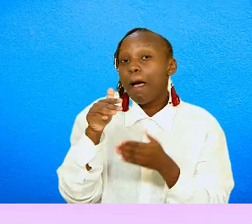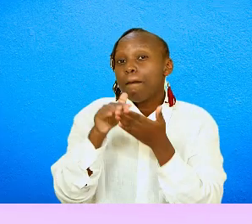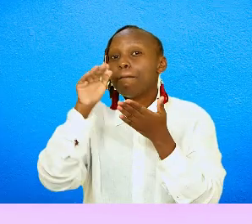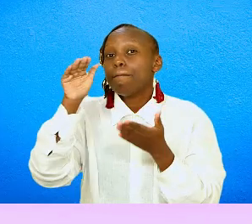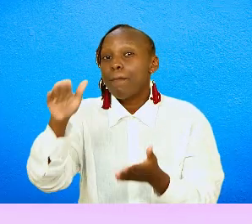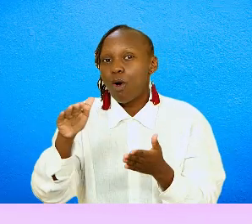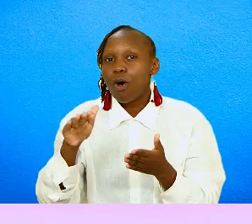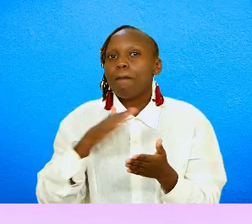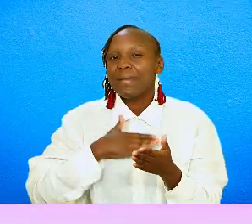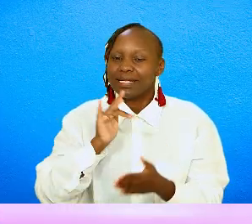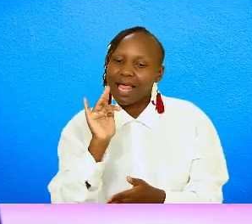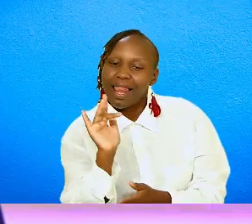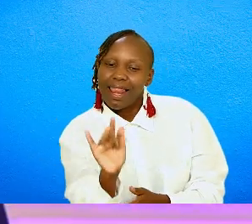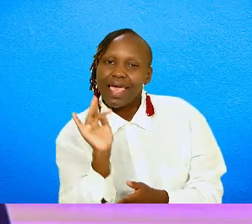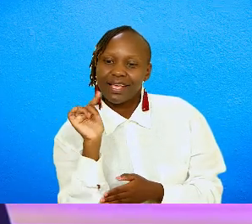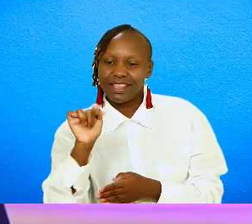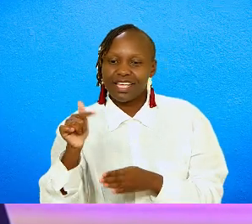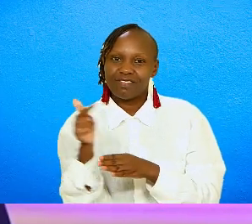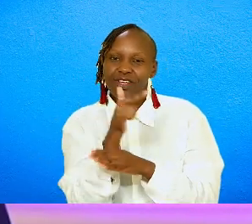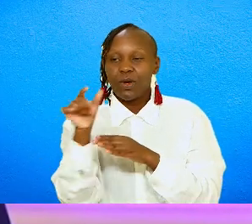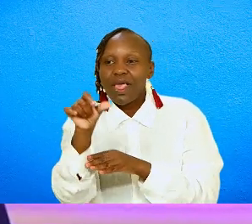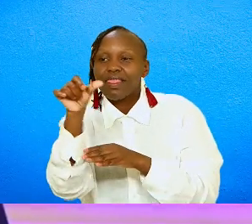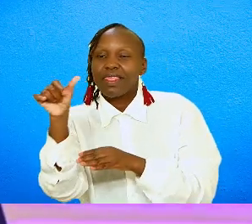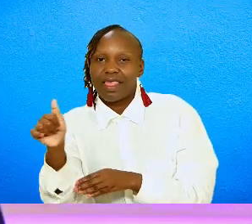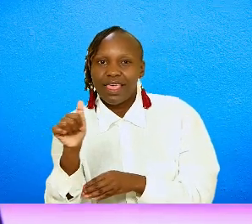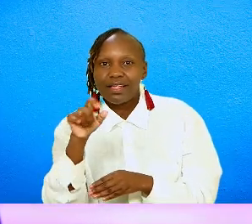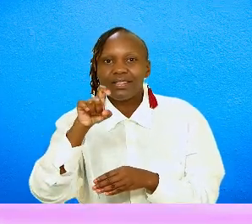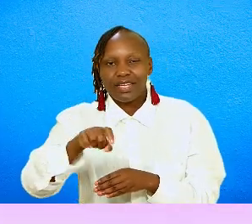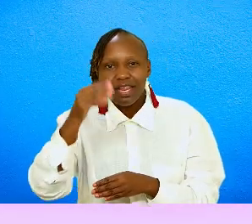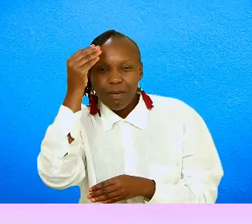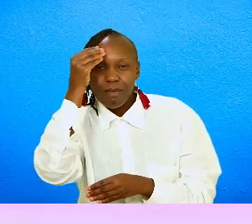don't forget to share and subscribe this video with others